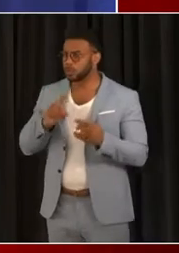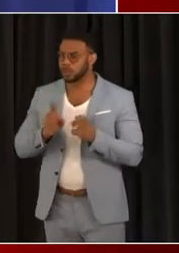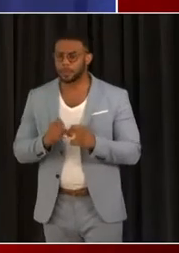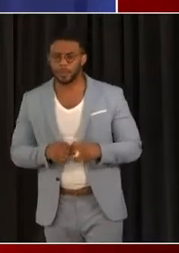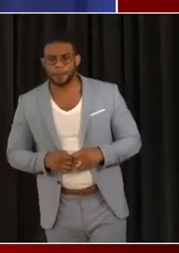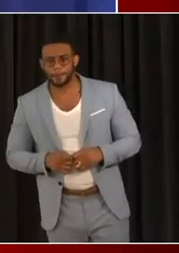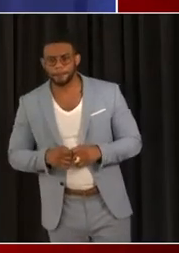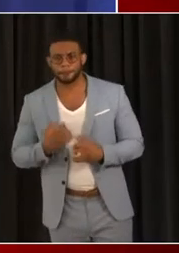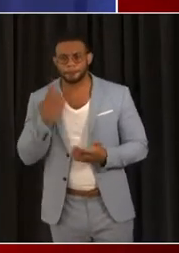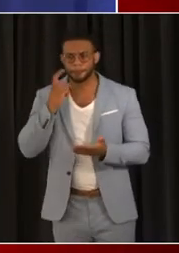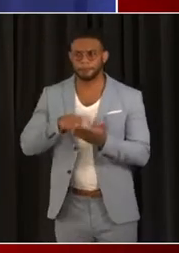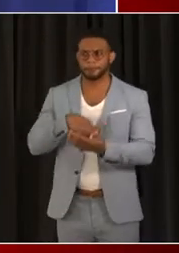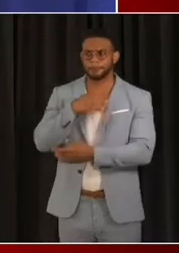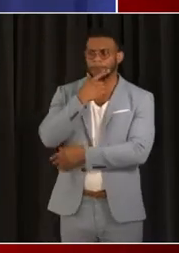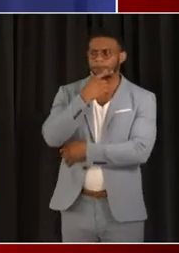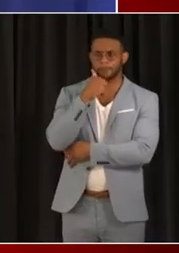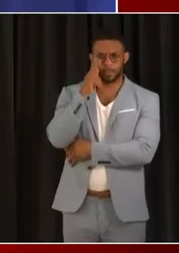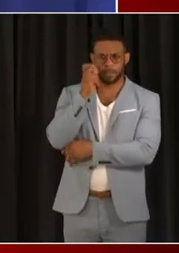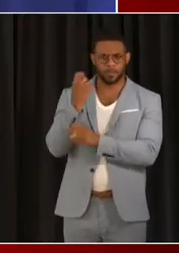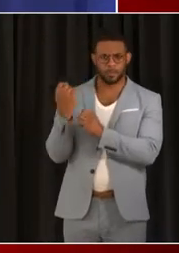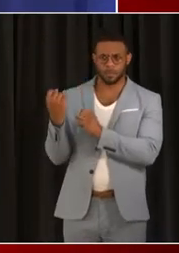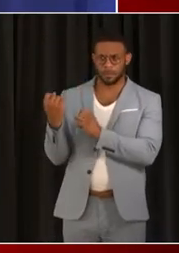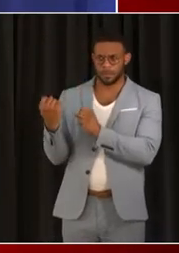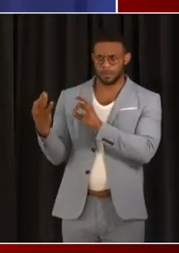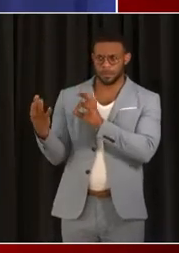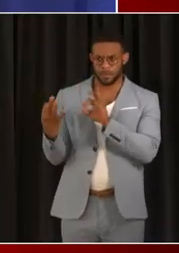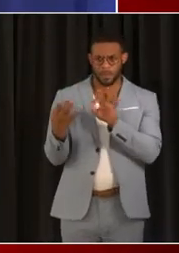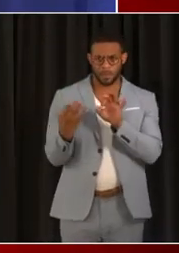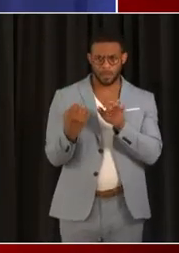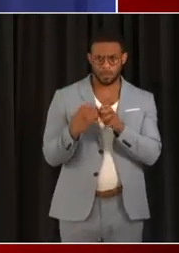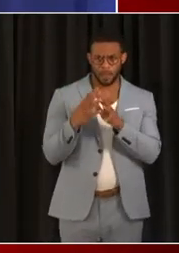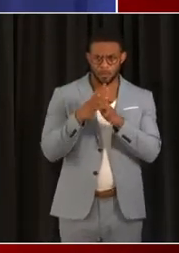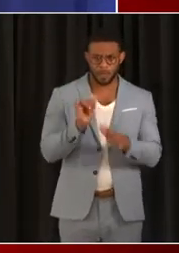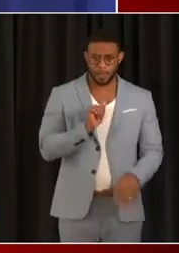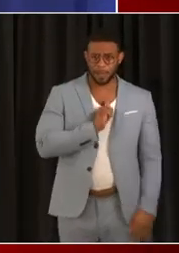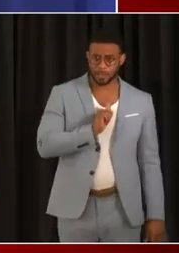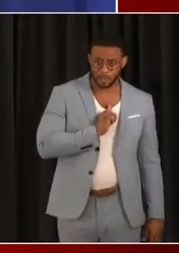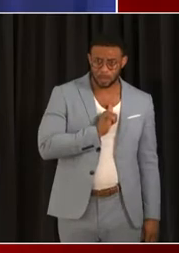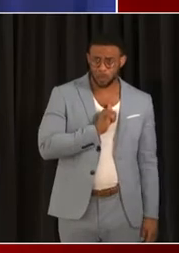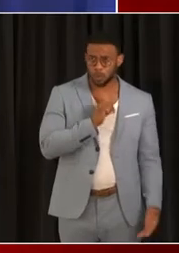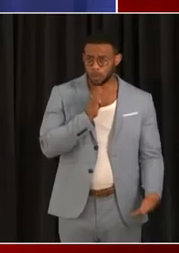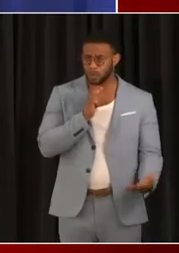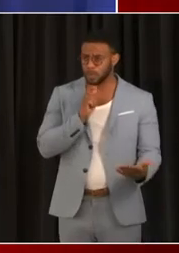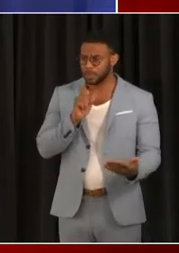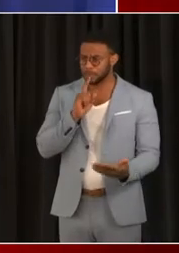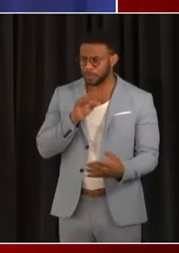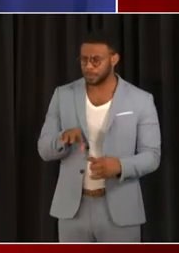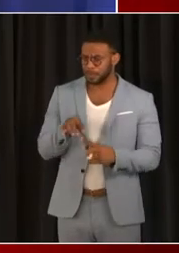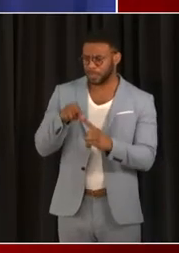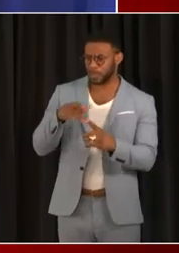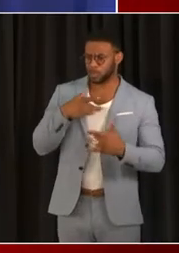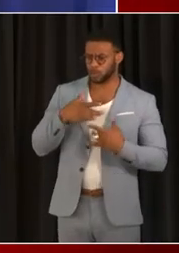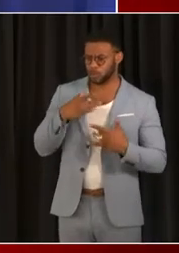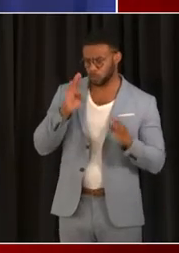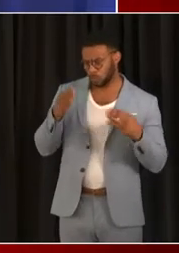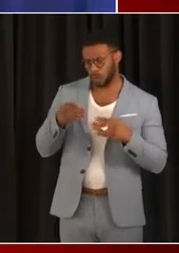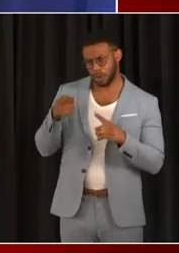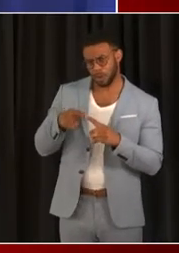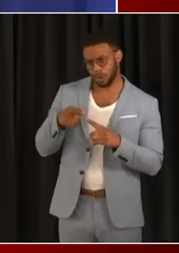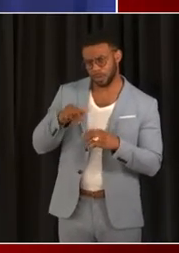those changes. And we were hearing from many entrepreneurs like myself that there needed to be a particular